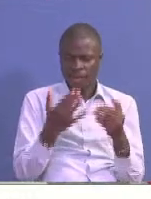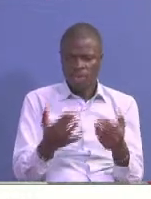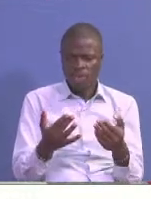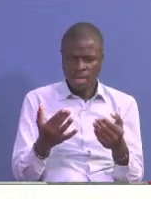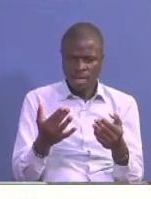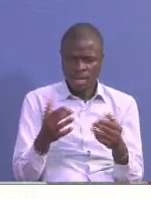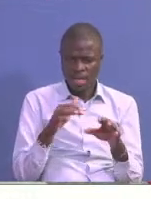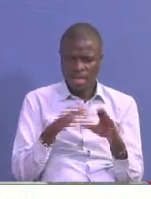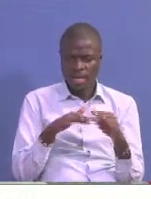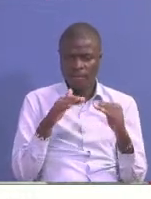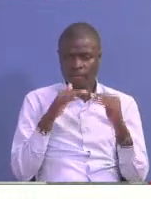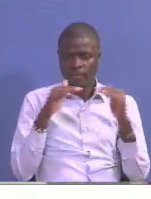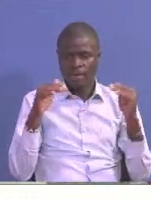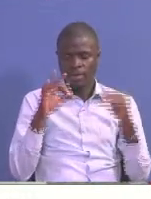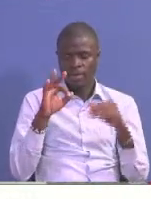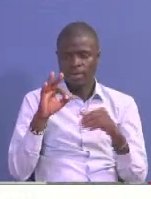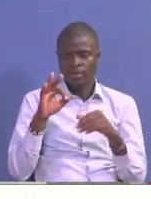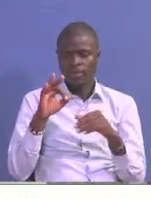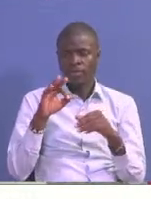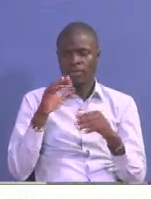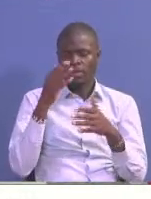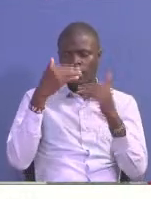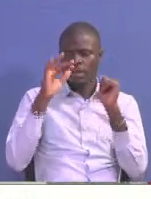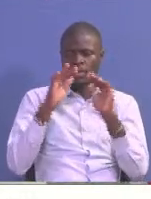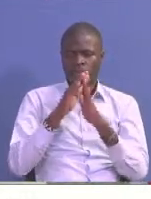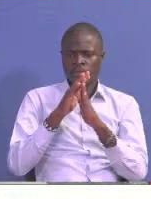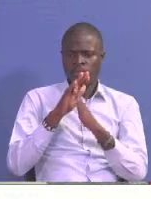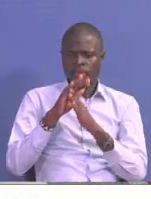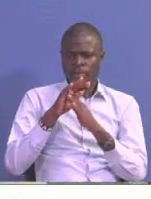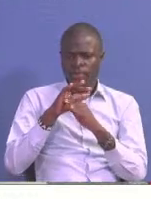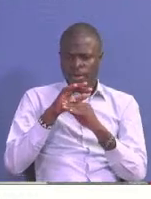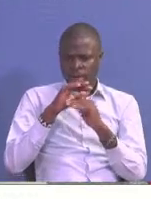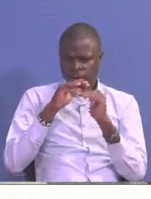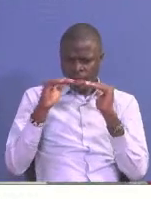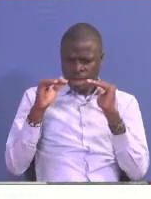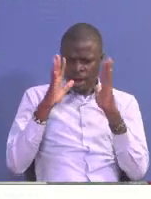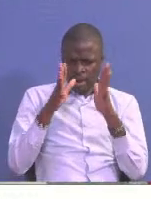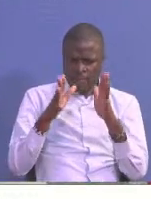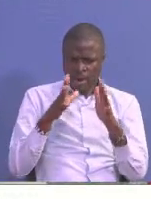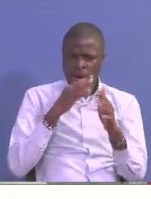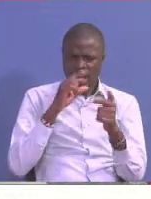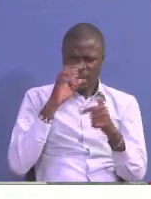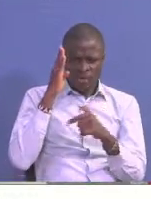the universities. Here, the evaluators seek to know